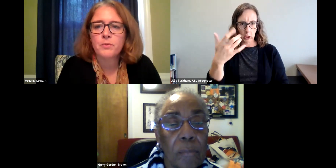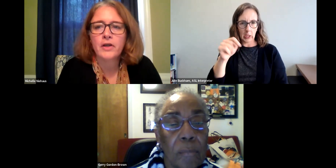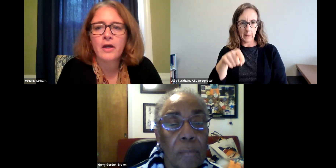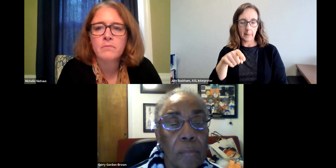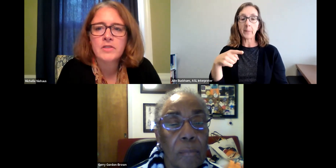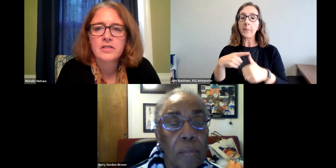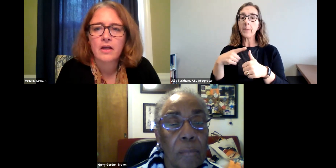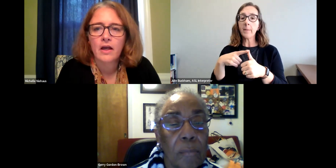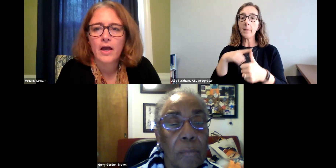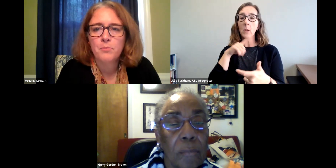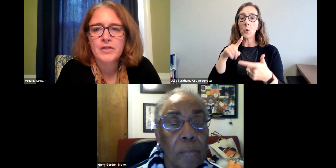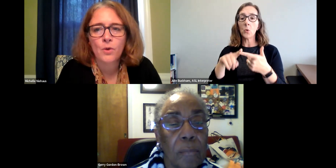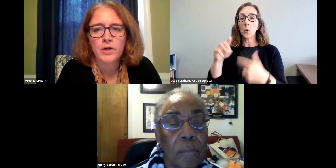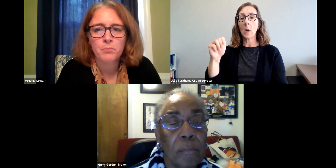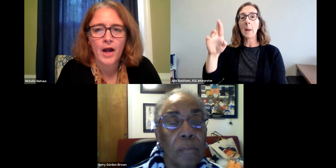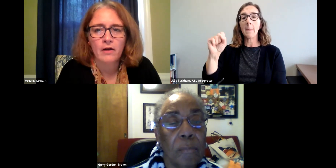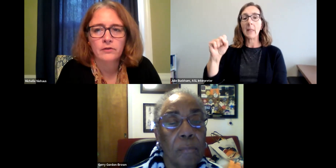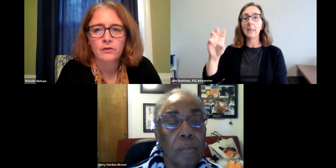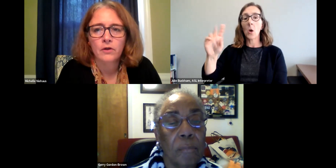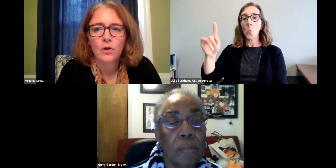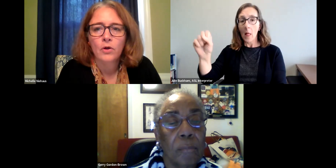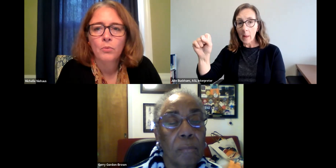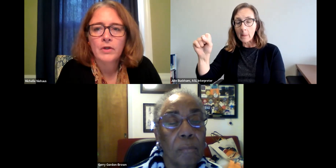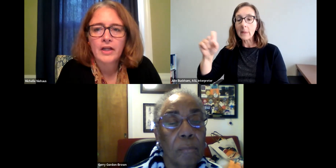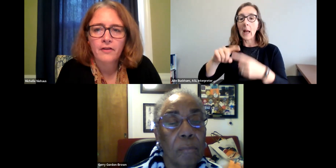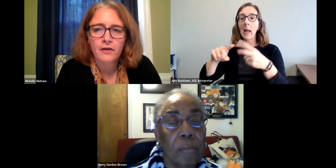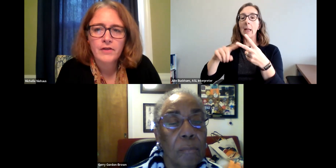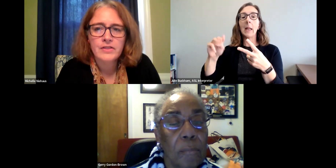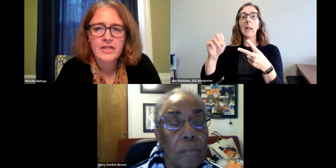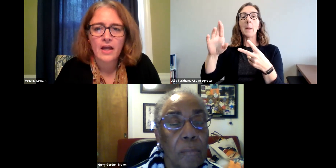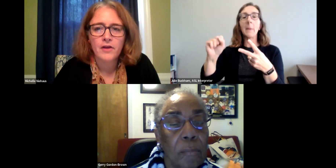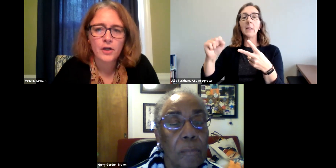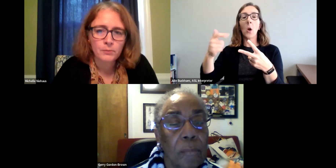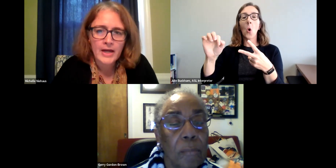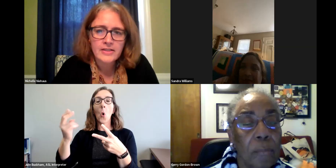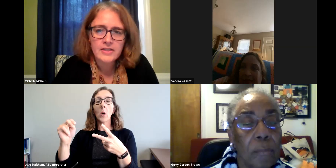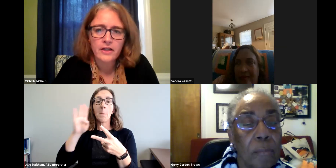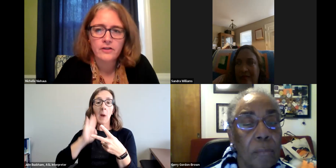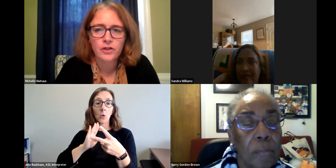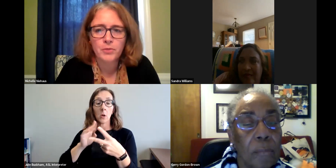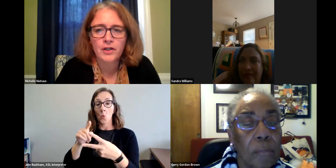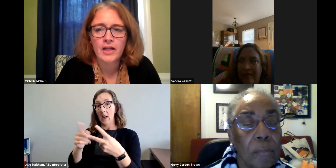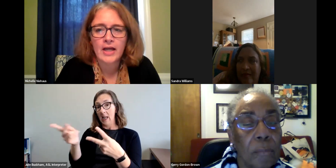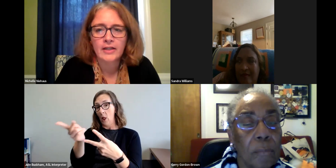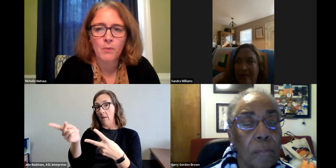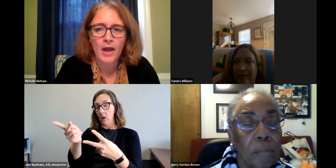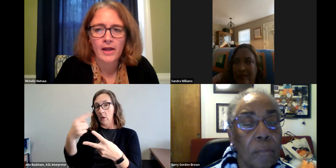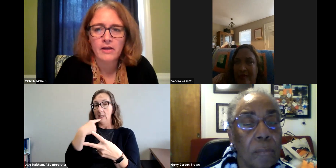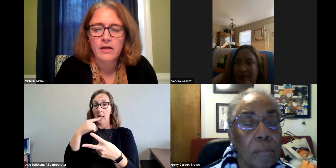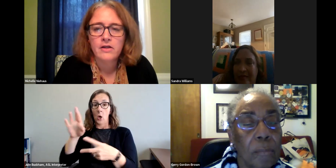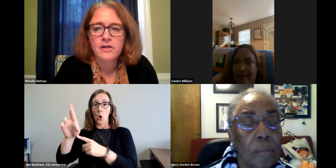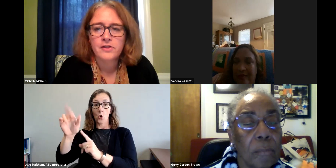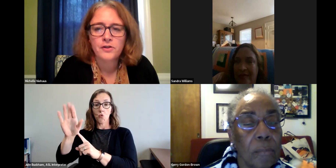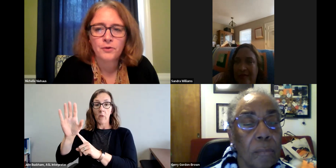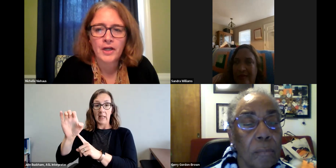to Ms. Williams and Ms. Gordon Brown. Would either of you say that your race contributed in any